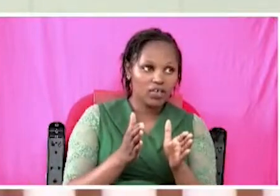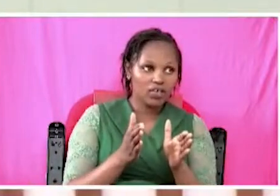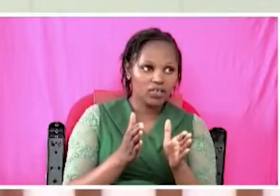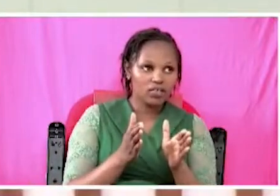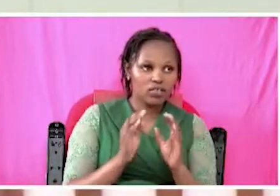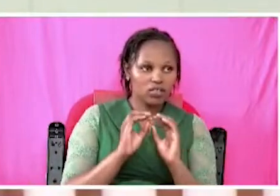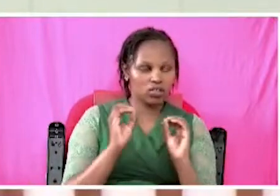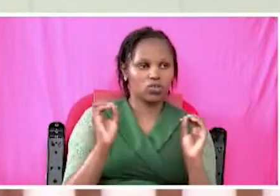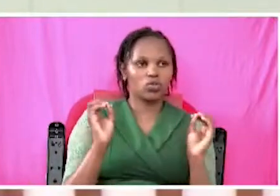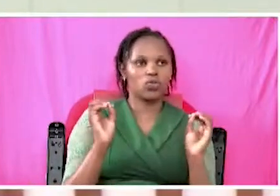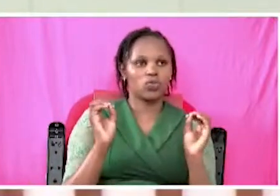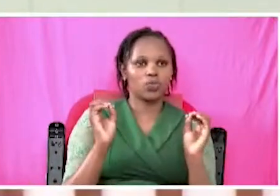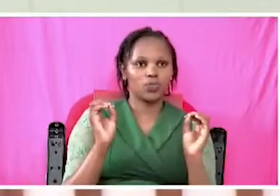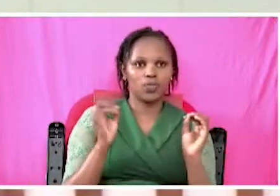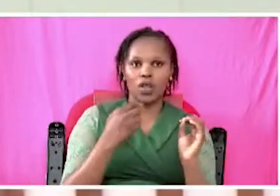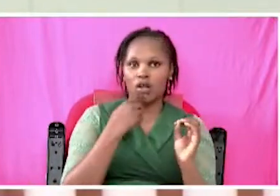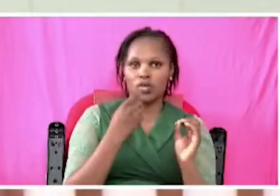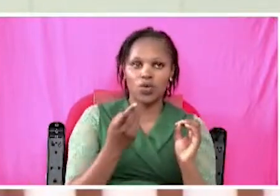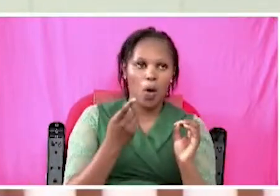servants. So,